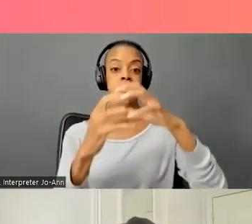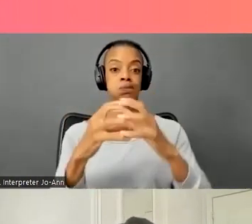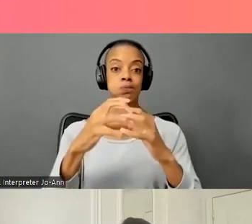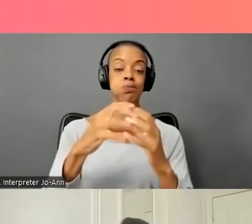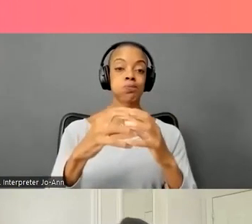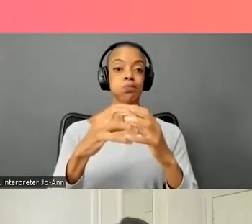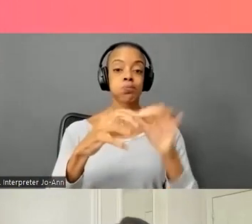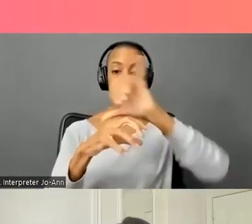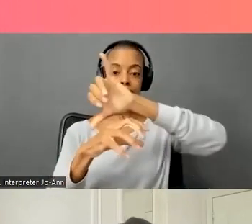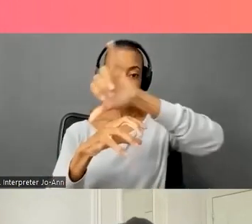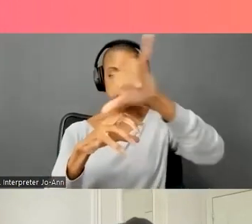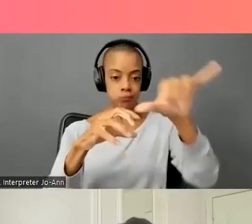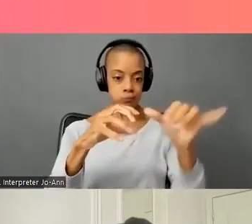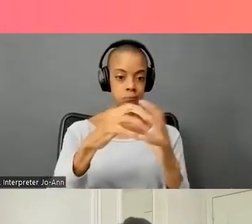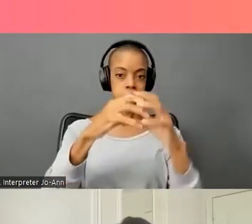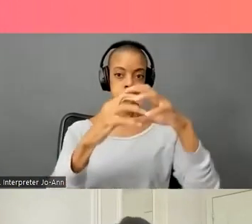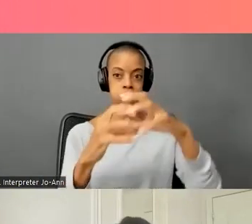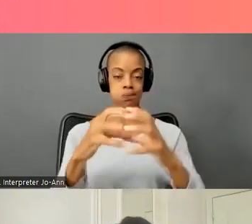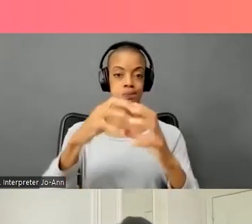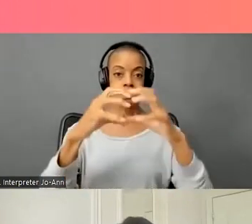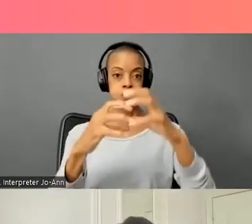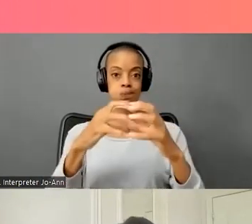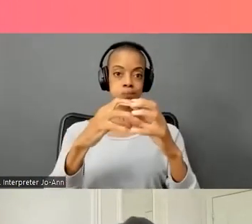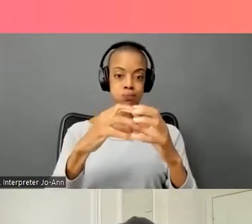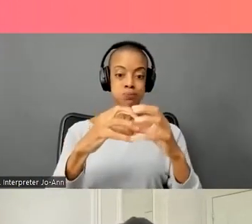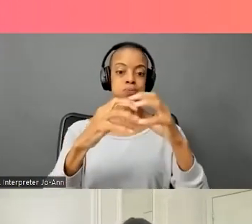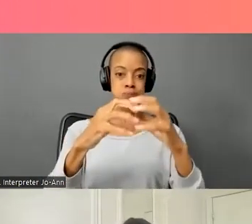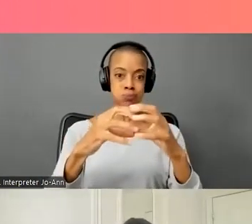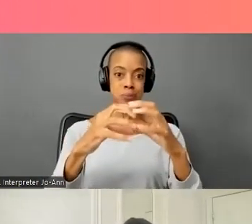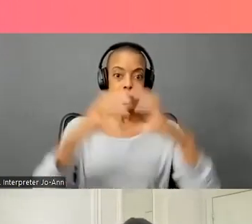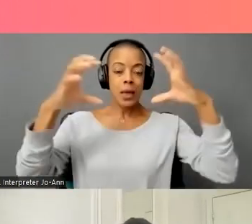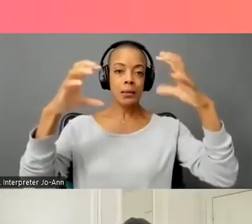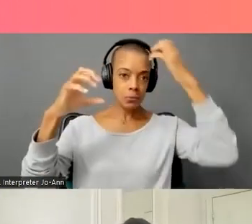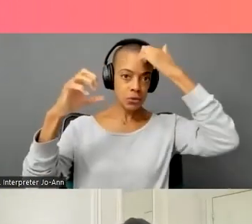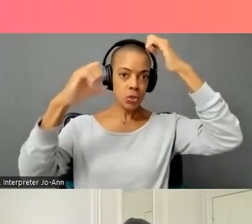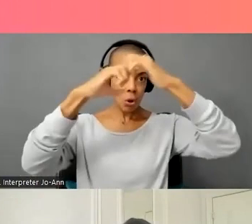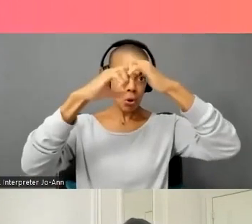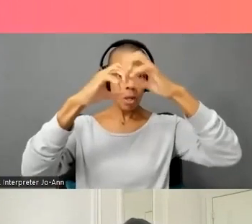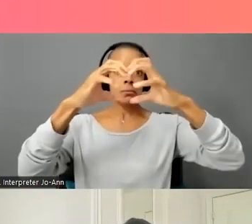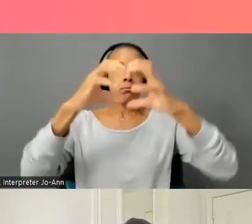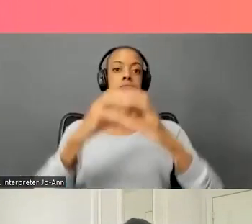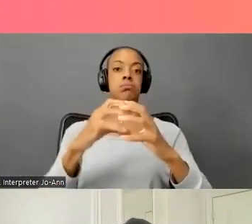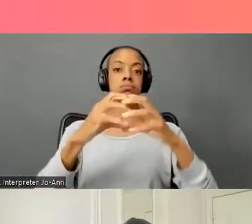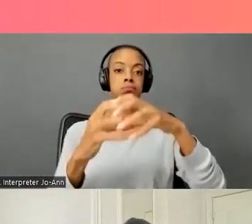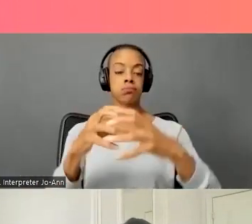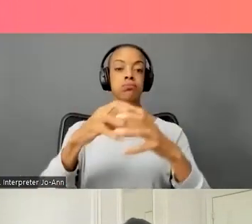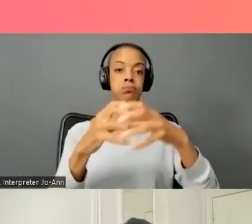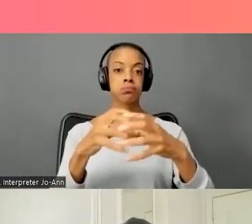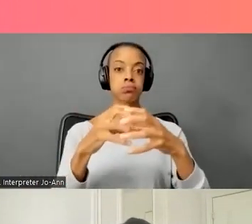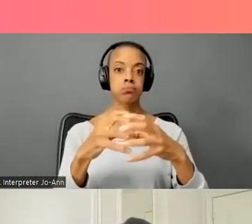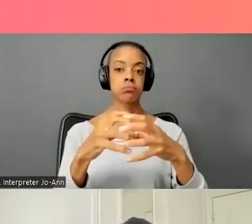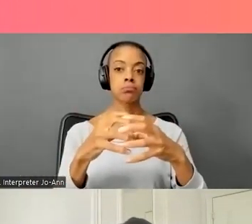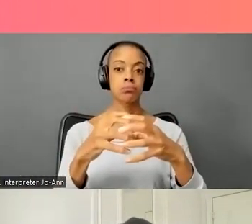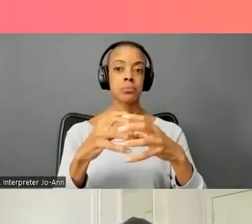fluid inside of our skulls, inside of our heads. And then the brain is actually enveloped with a